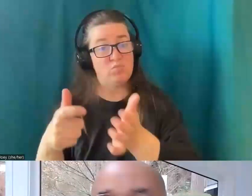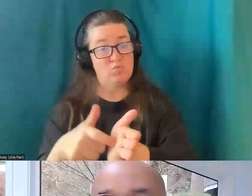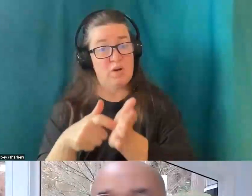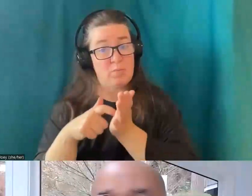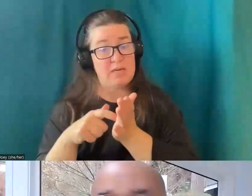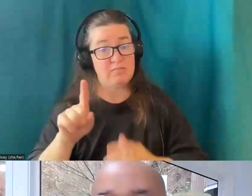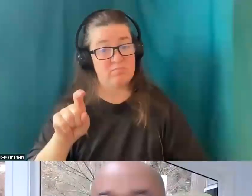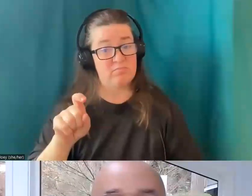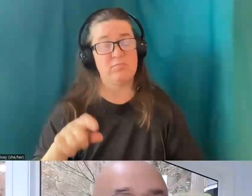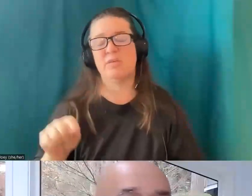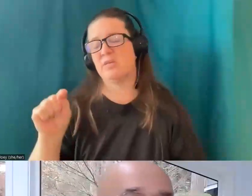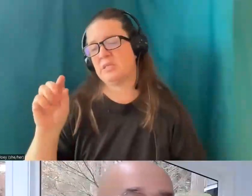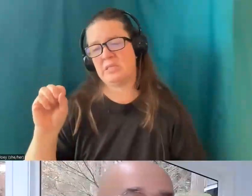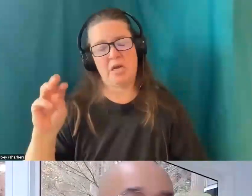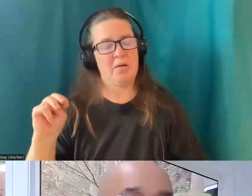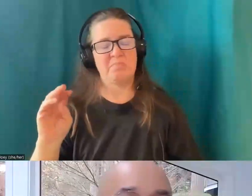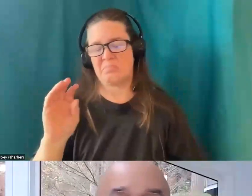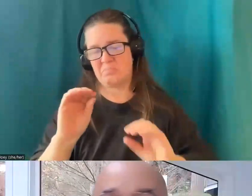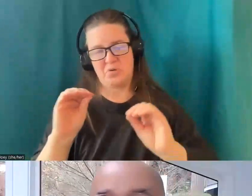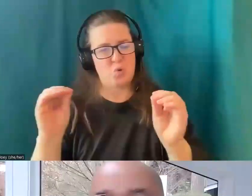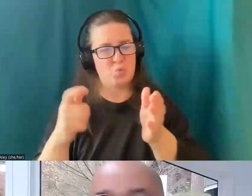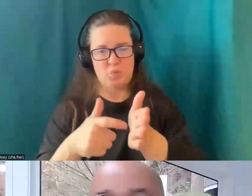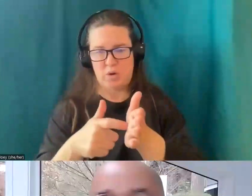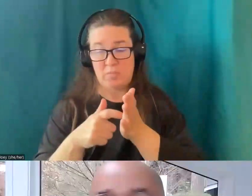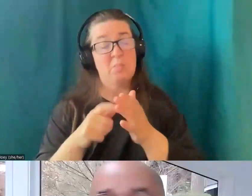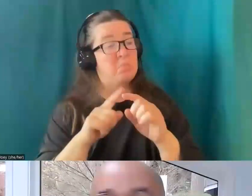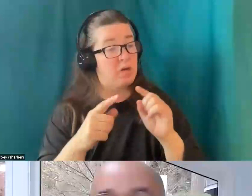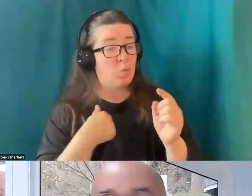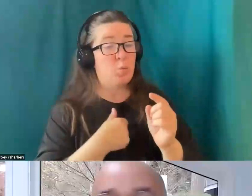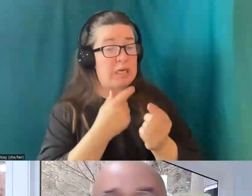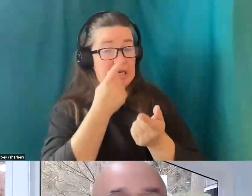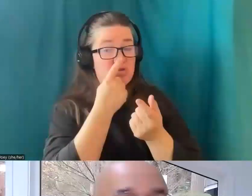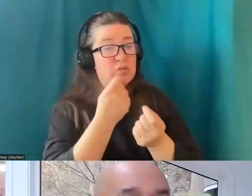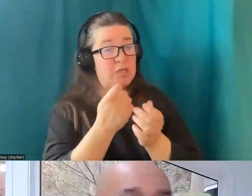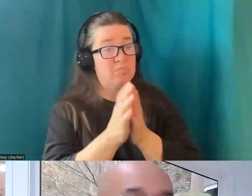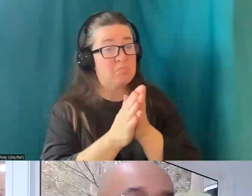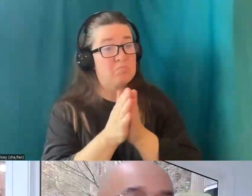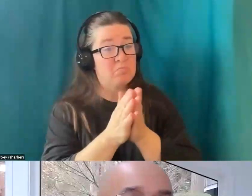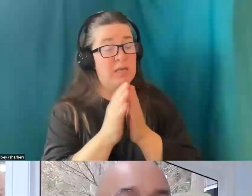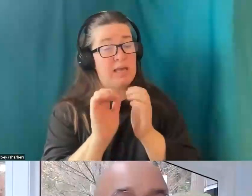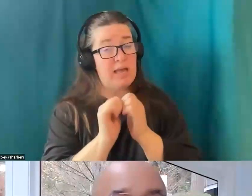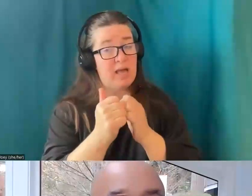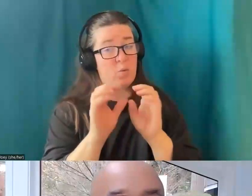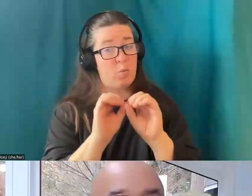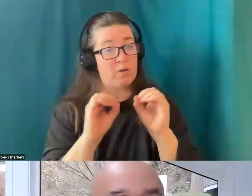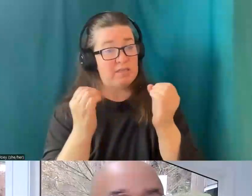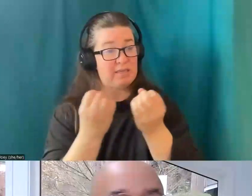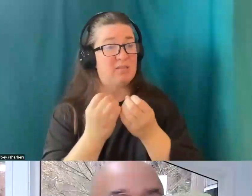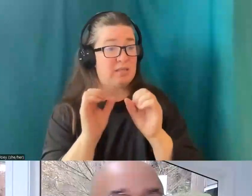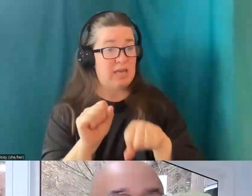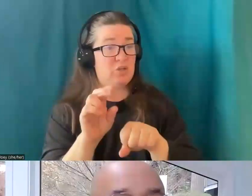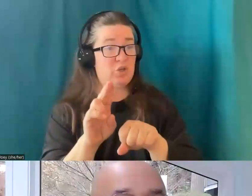There is no matching requirement for this grant. However, we are interested in learning how organizations are able to use this